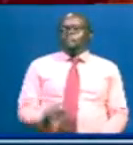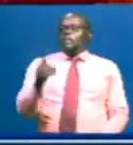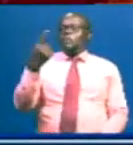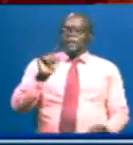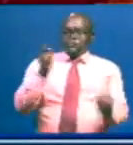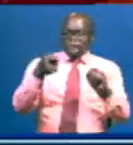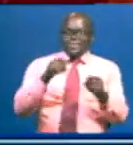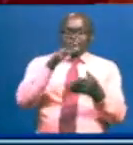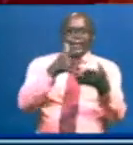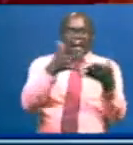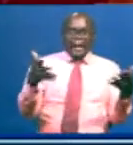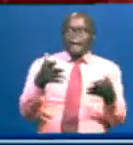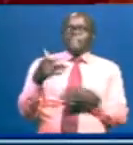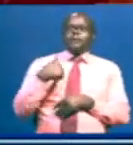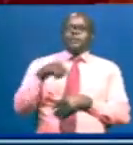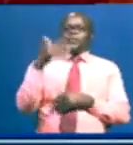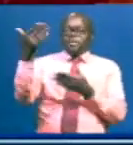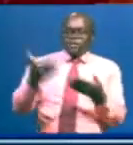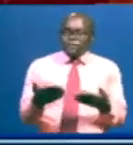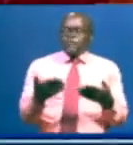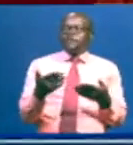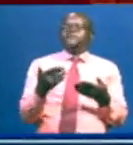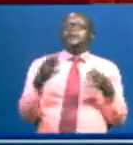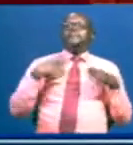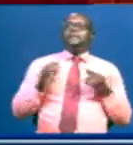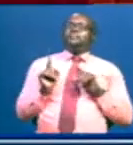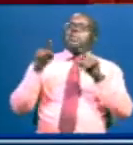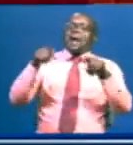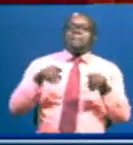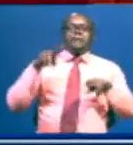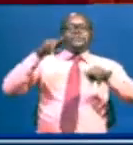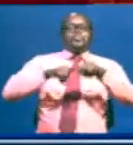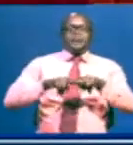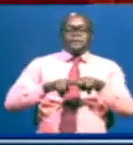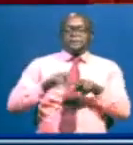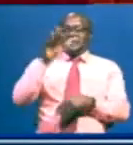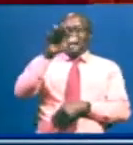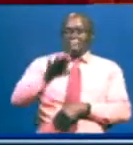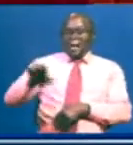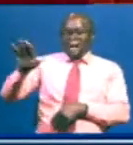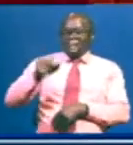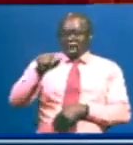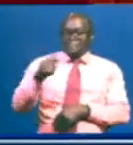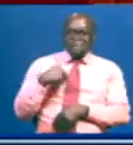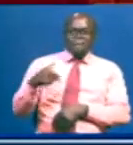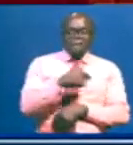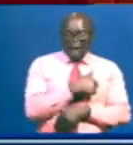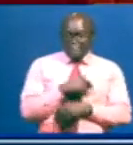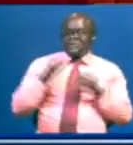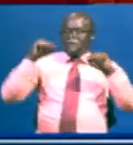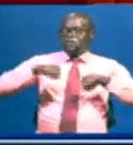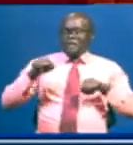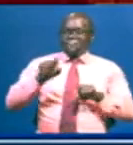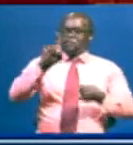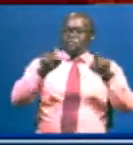our calendar and we introduce strangers to sit on the floor of the House for us to be able to interrogate